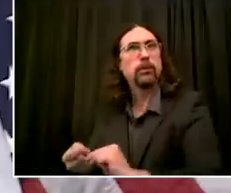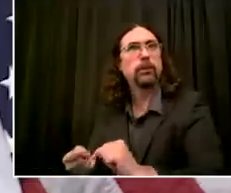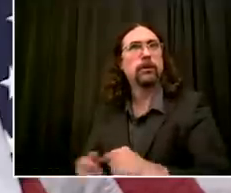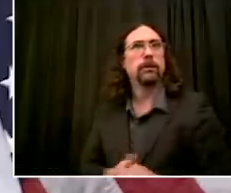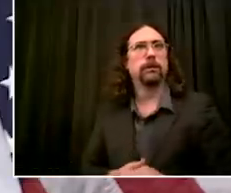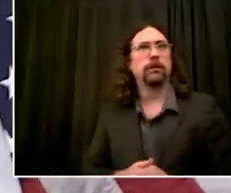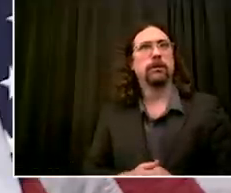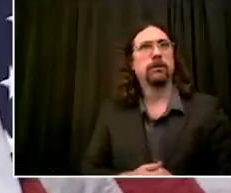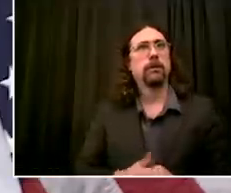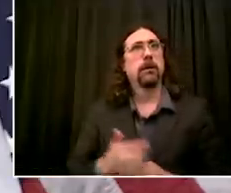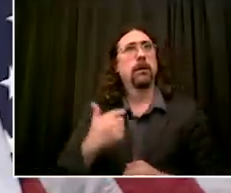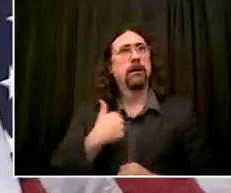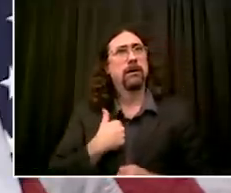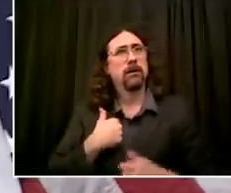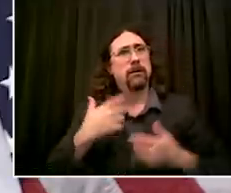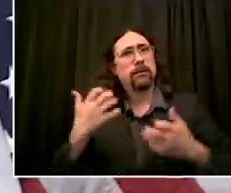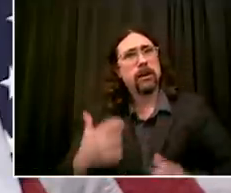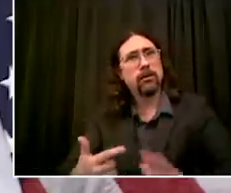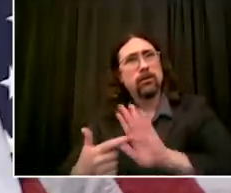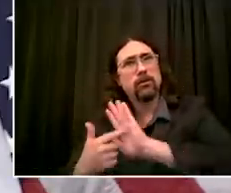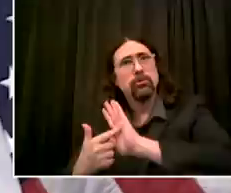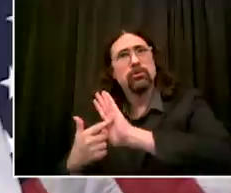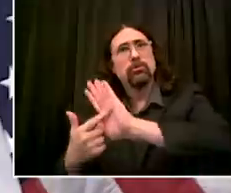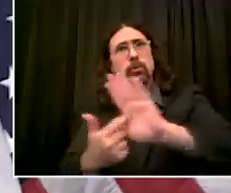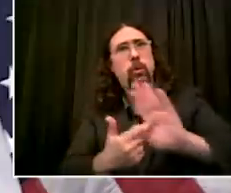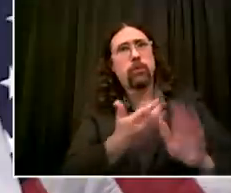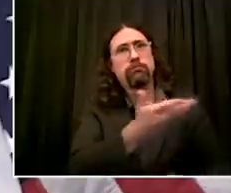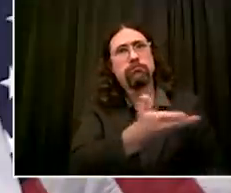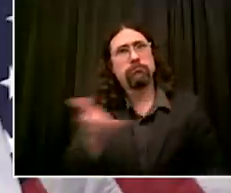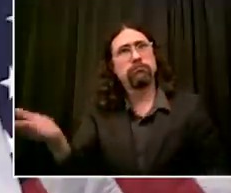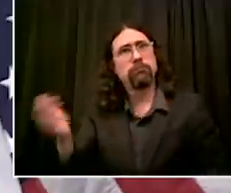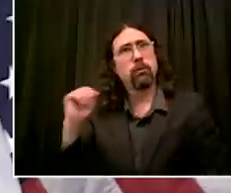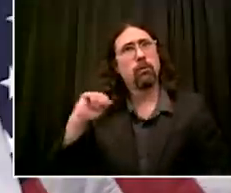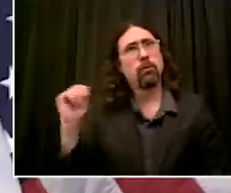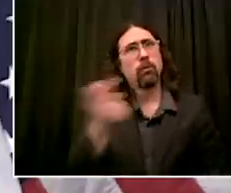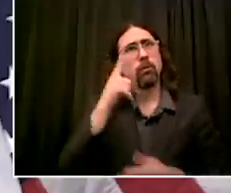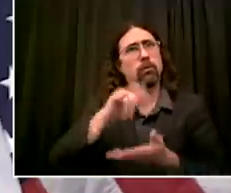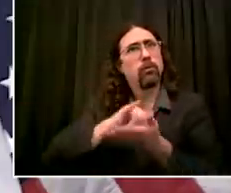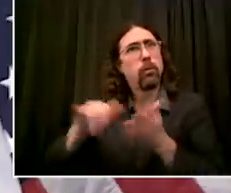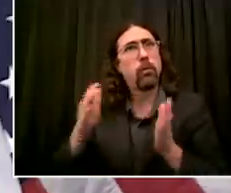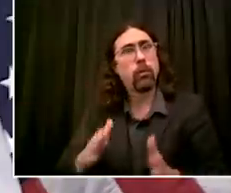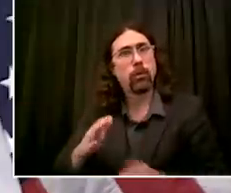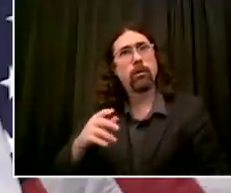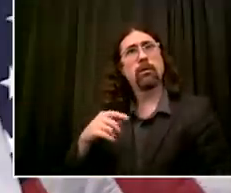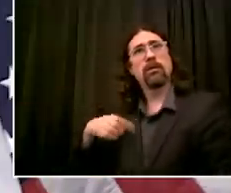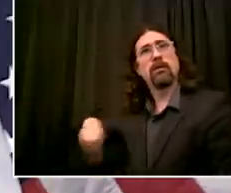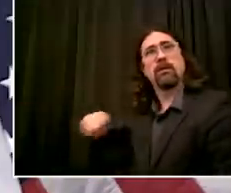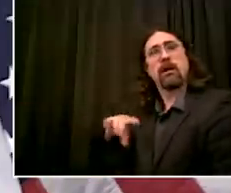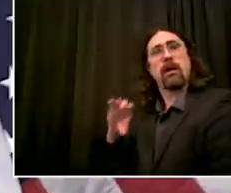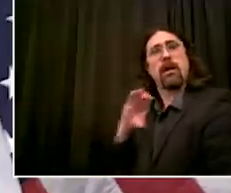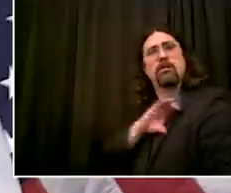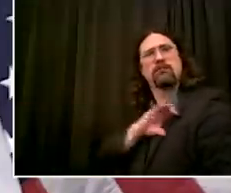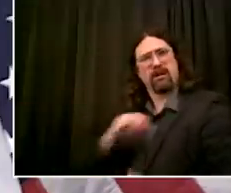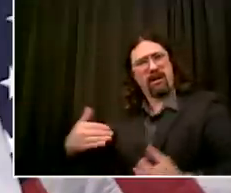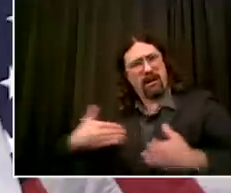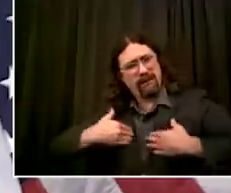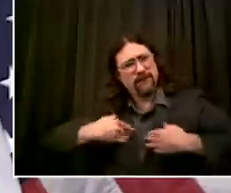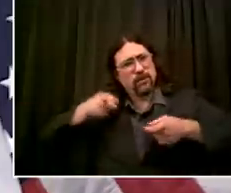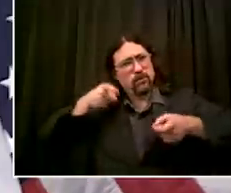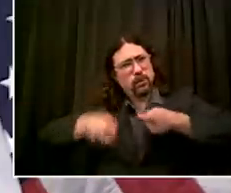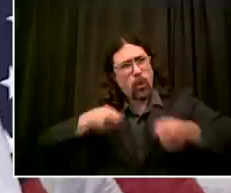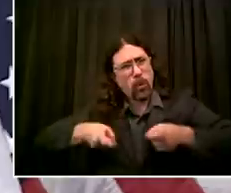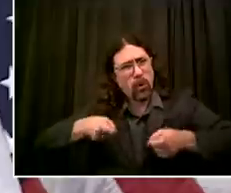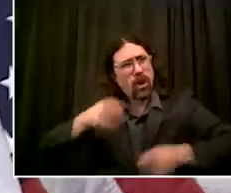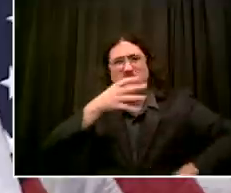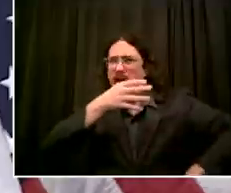that we really don't have a lot of history of in recent generations in this city, that organized looting, then it was our job to figure out strategies